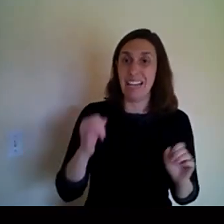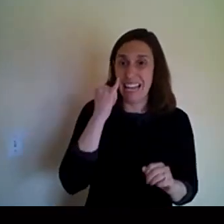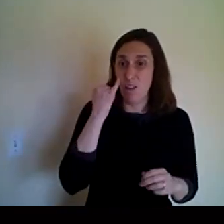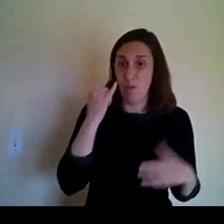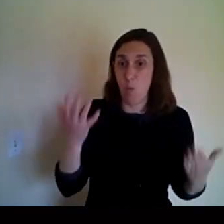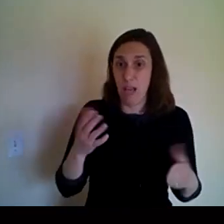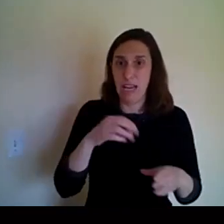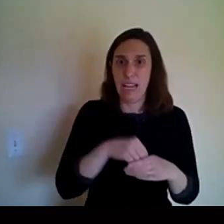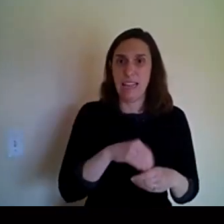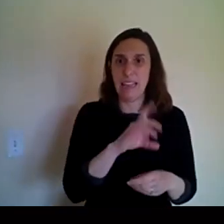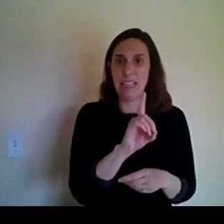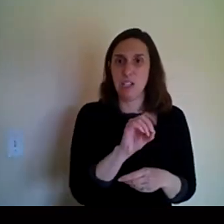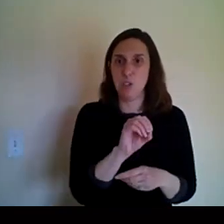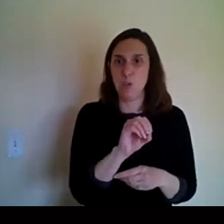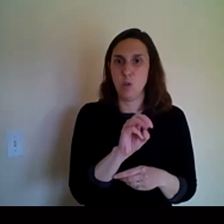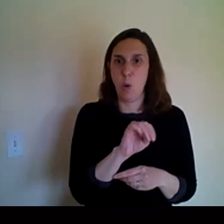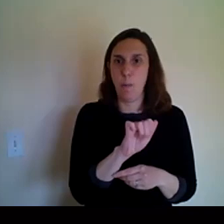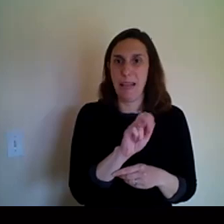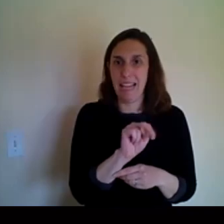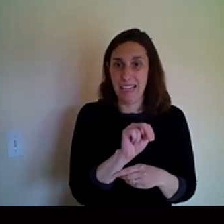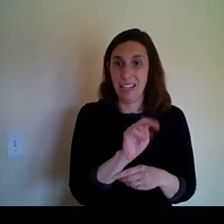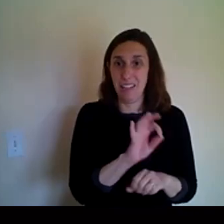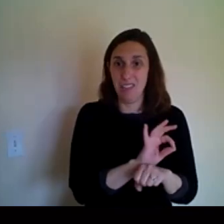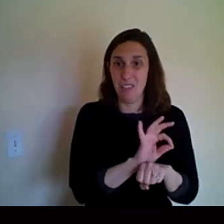in the domain of the function